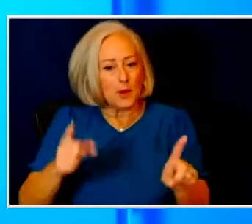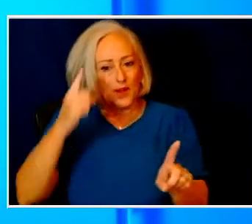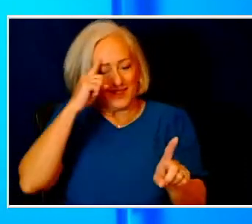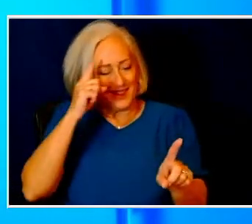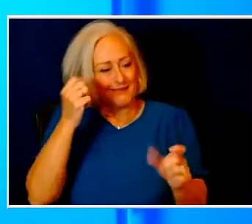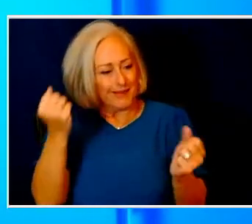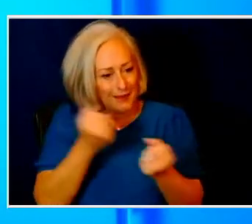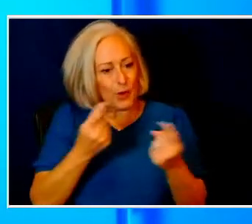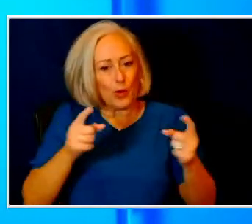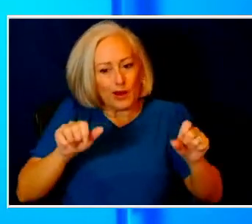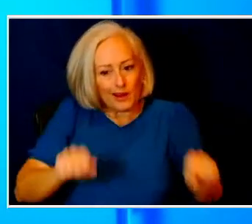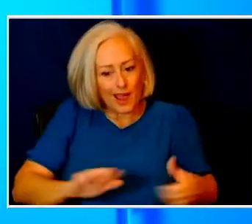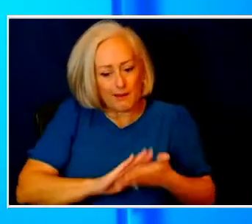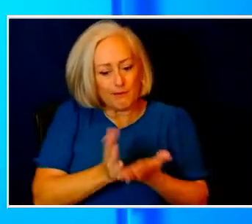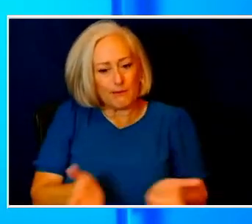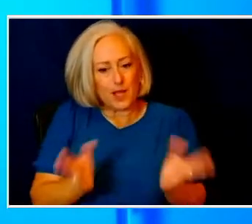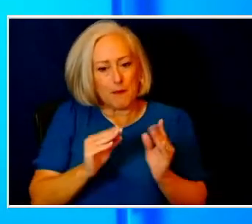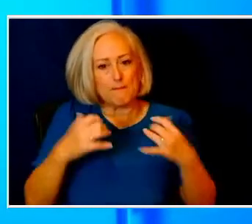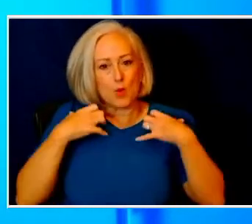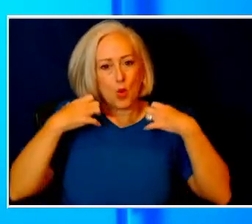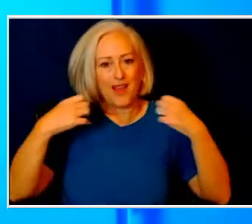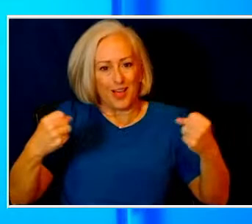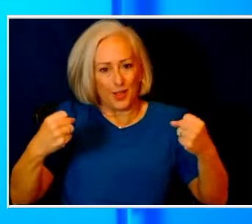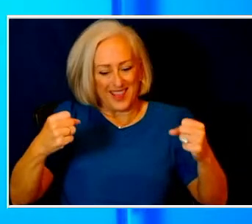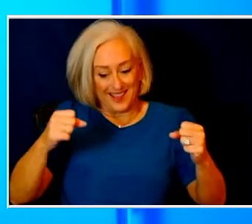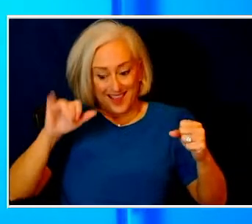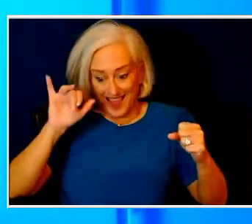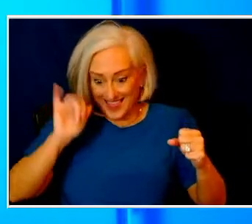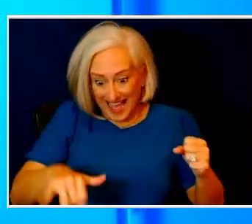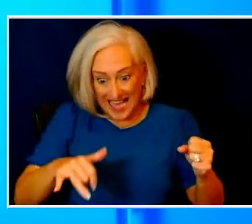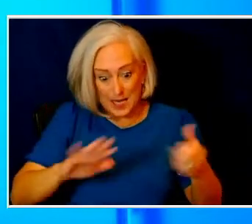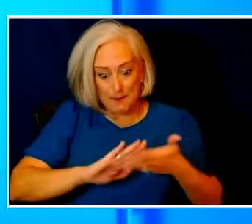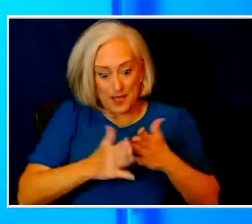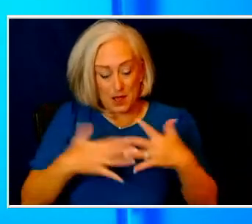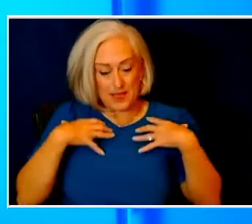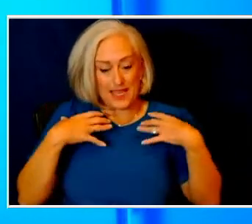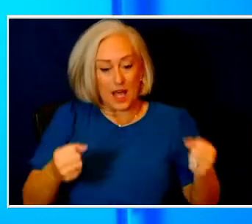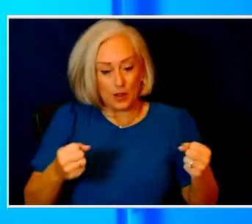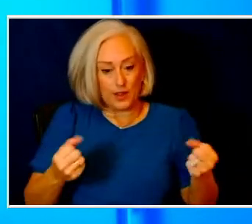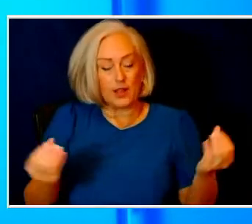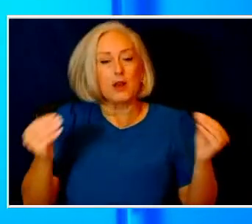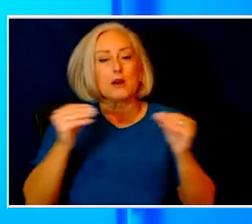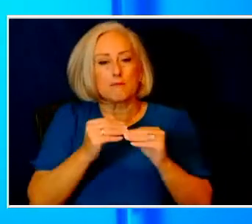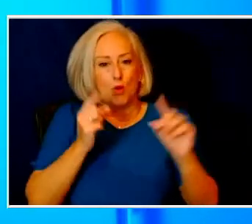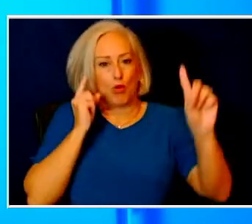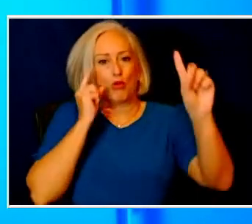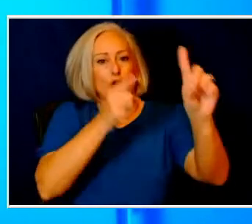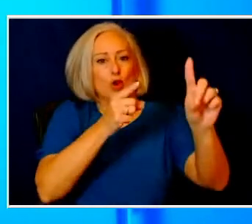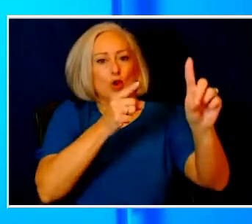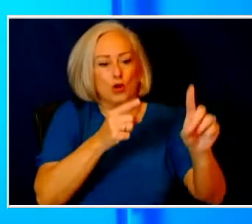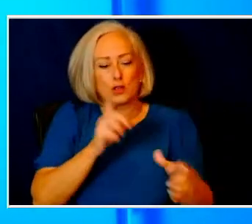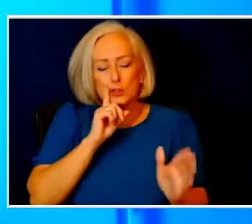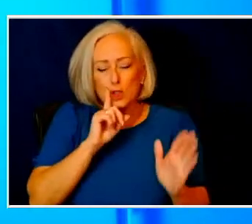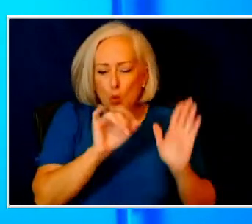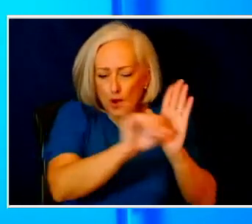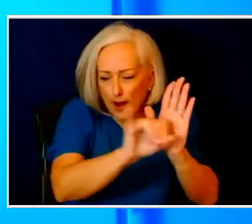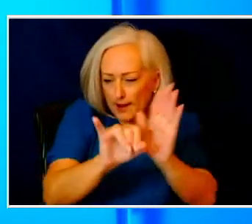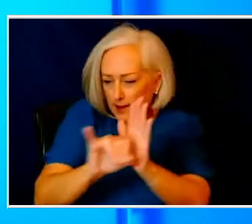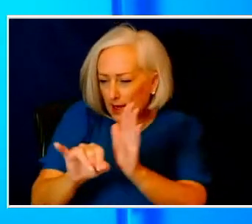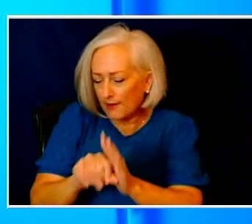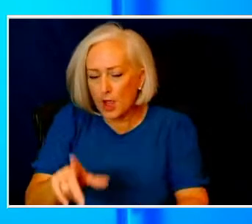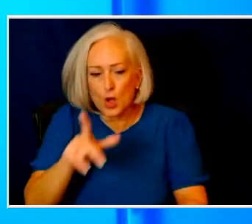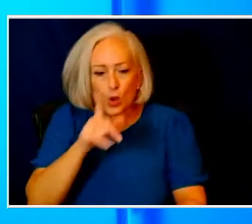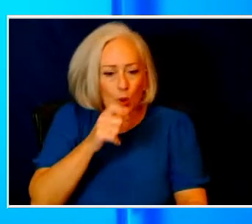And that's really the goal. So we're trying to identify people who have health risks, particularly those with visceral fat that's